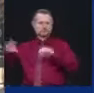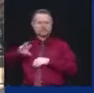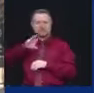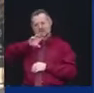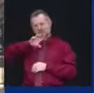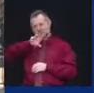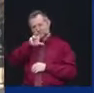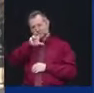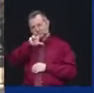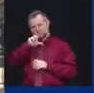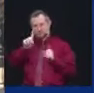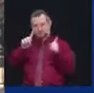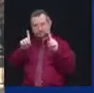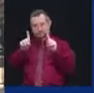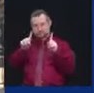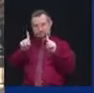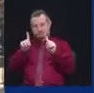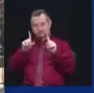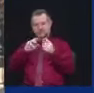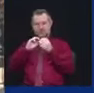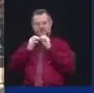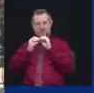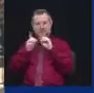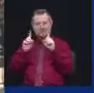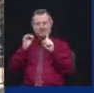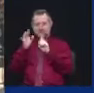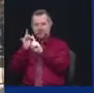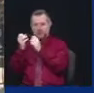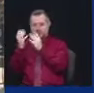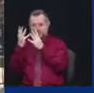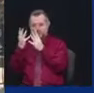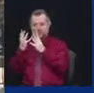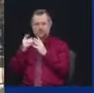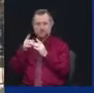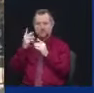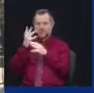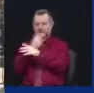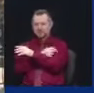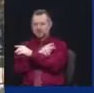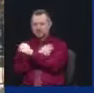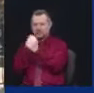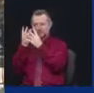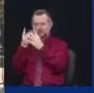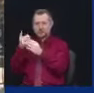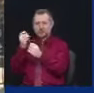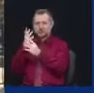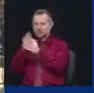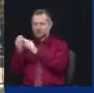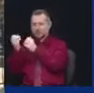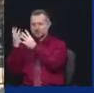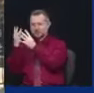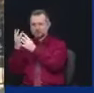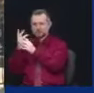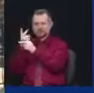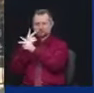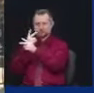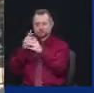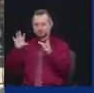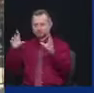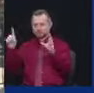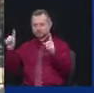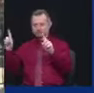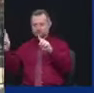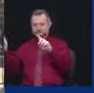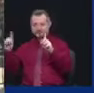Gauges determine COVID positivity, vaccine rate, number of deaths. When the gauges